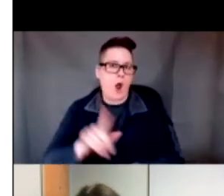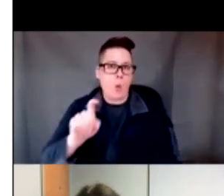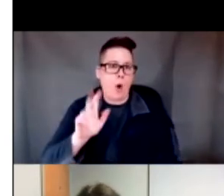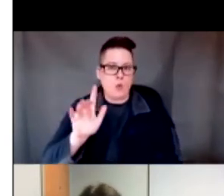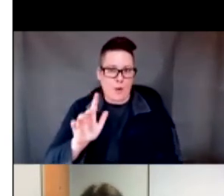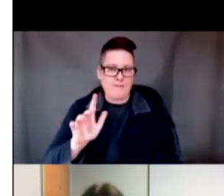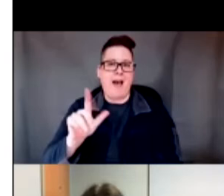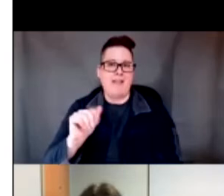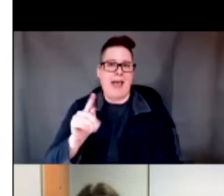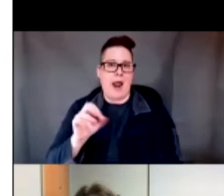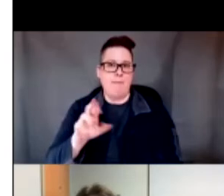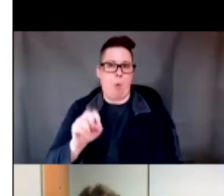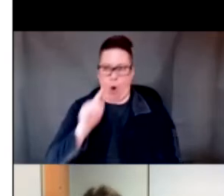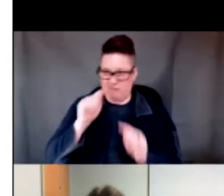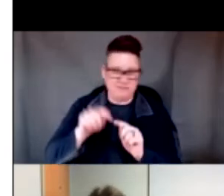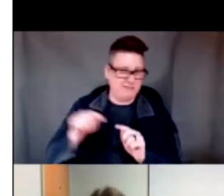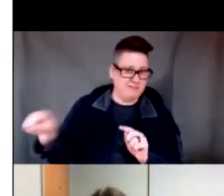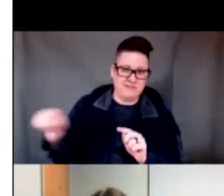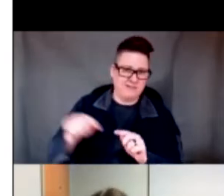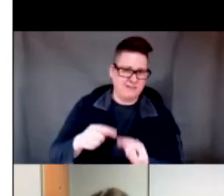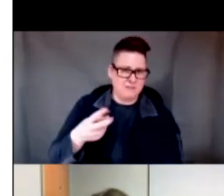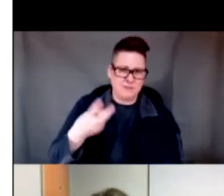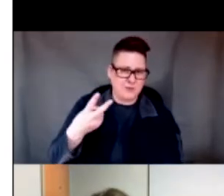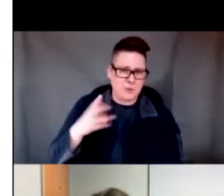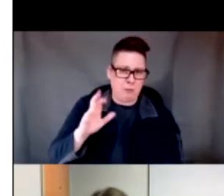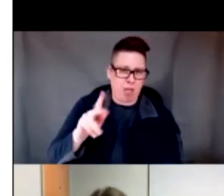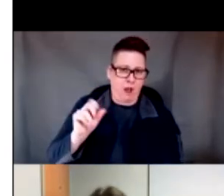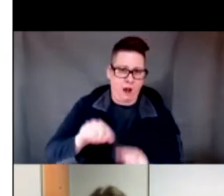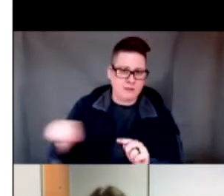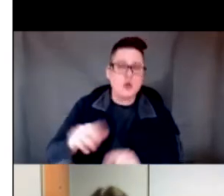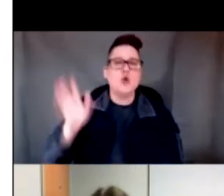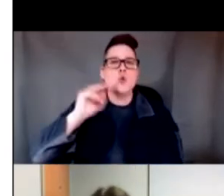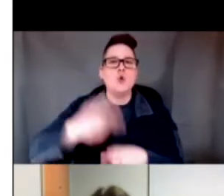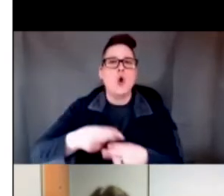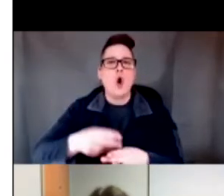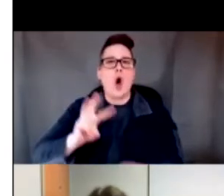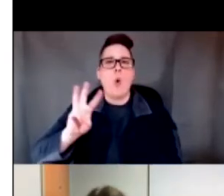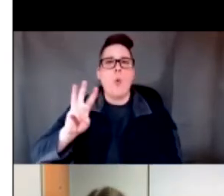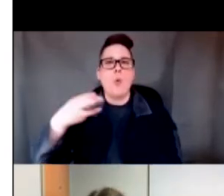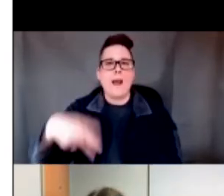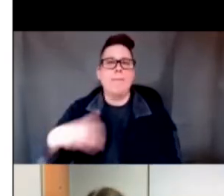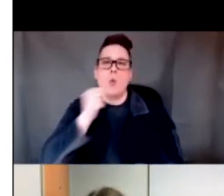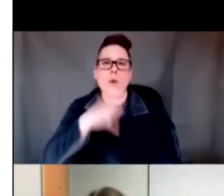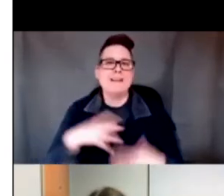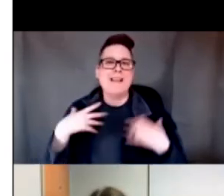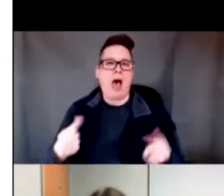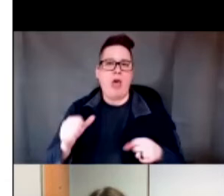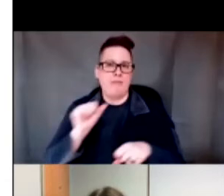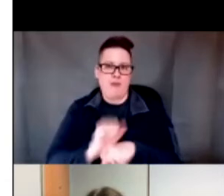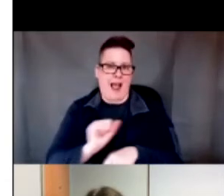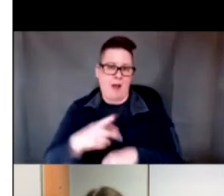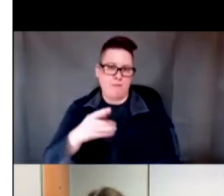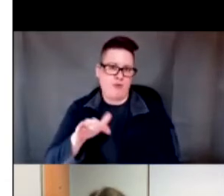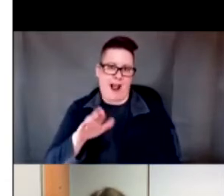throw away from the Department of Psychiatry. And it used to be called the Women's Health Practice until pretty recently. It's a large generalist